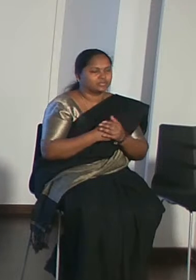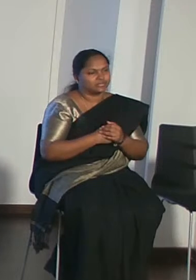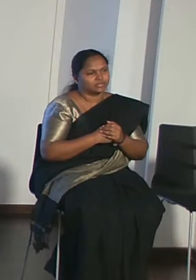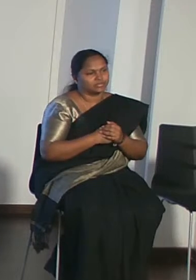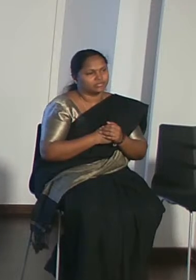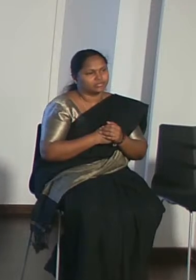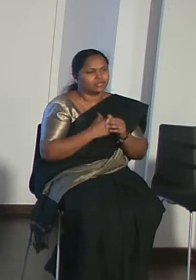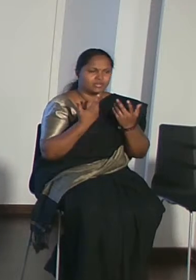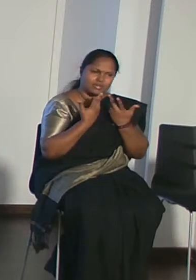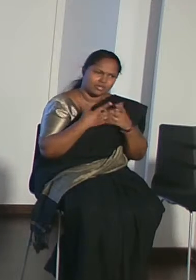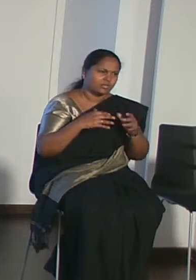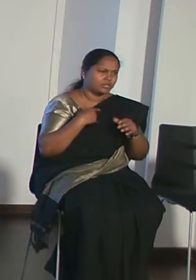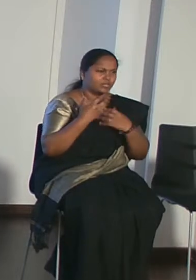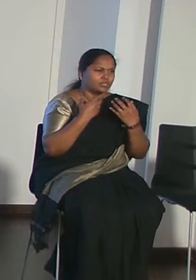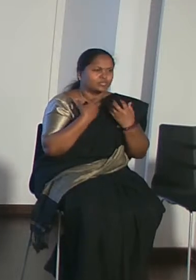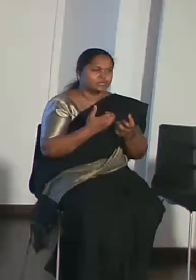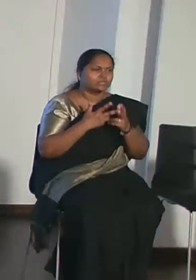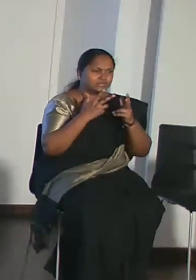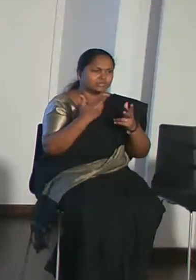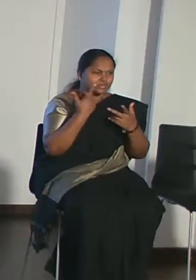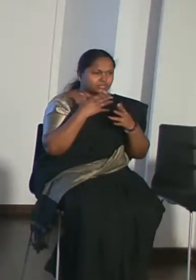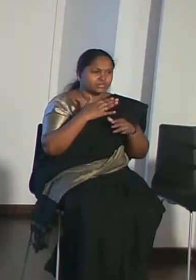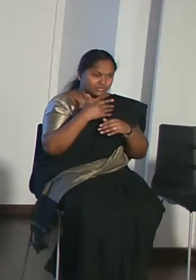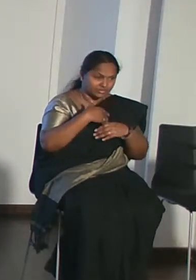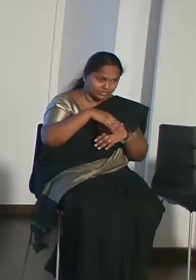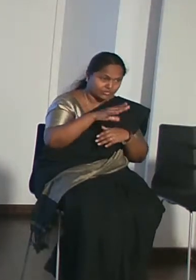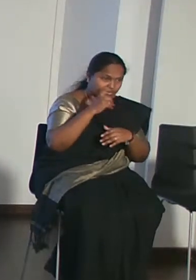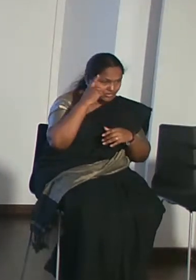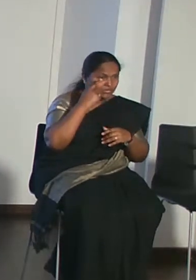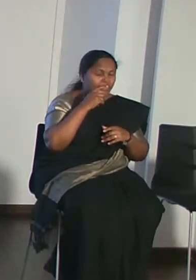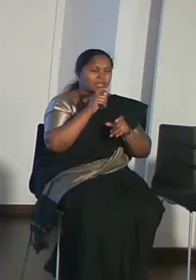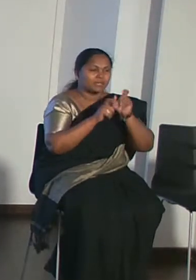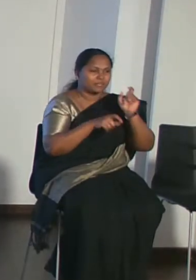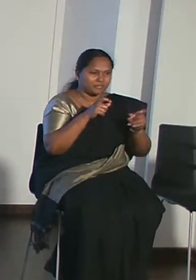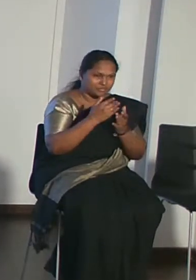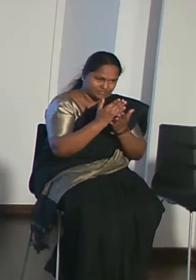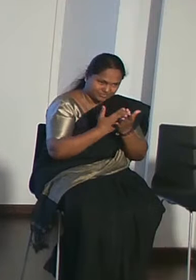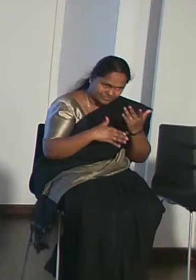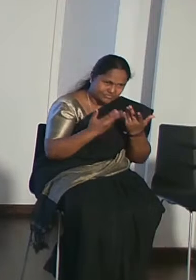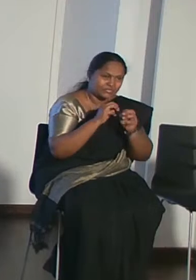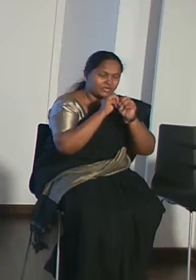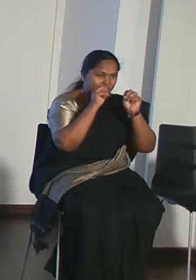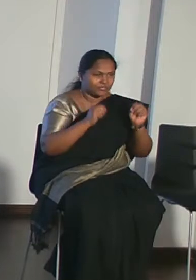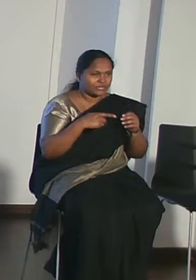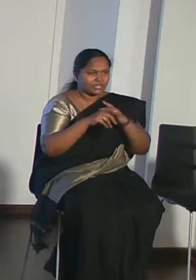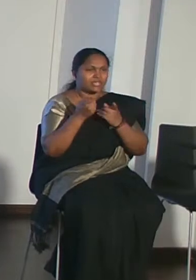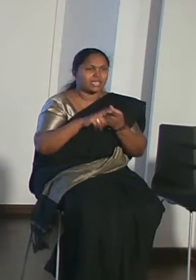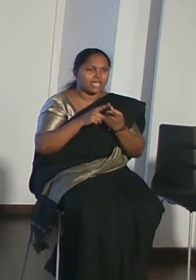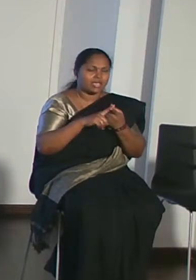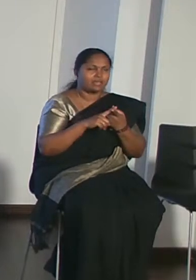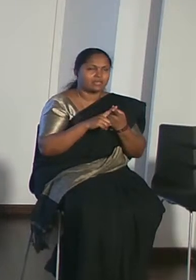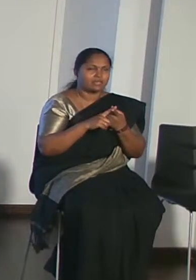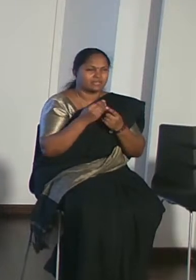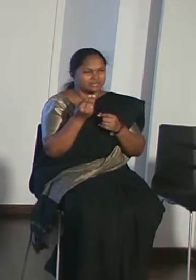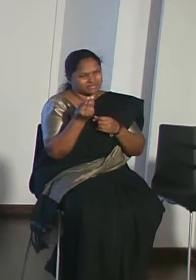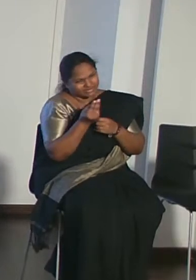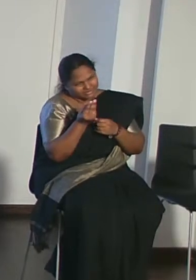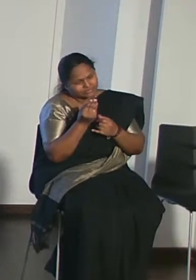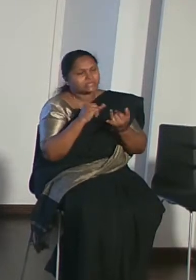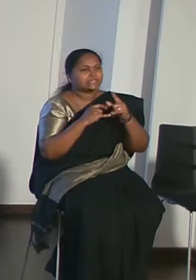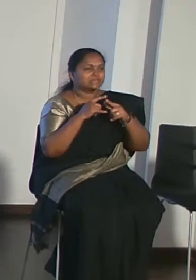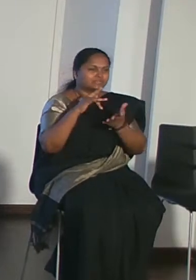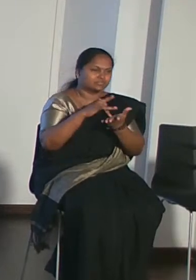but however, I want to say that letting go when it comes to public programs at the museum happens at several